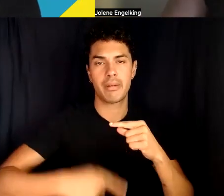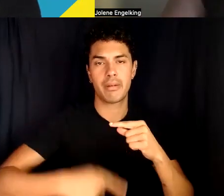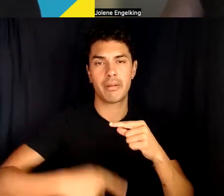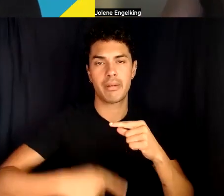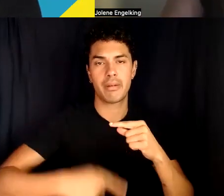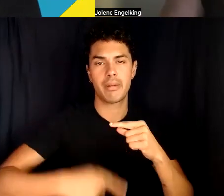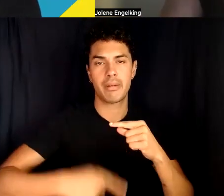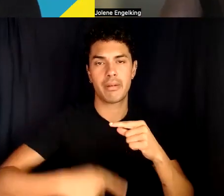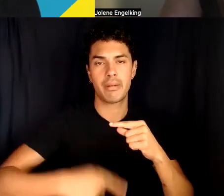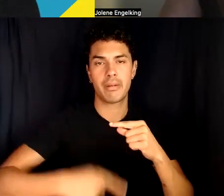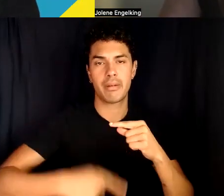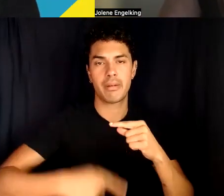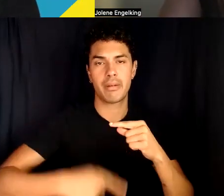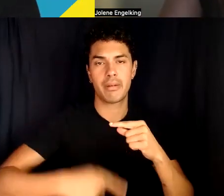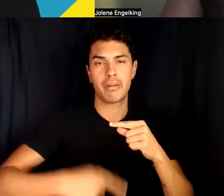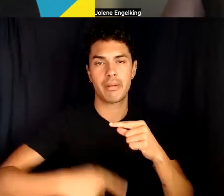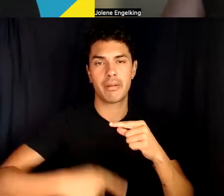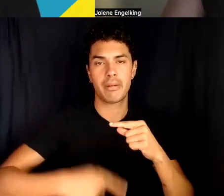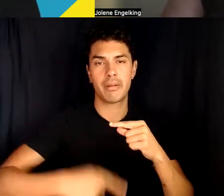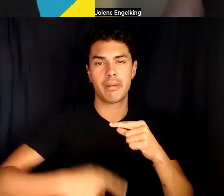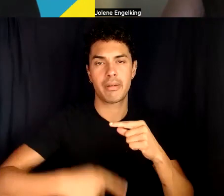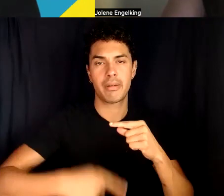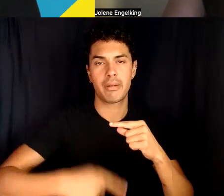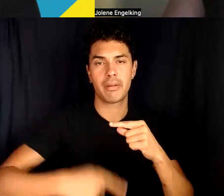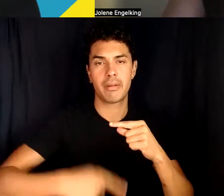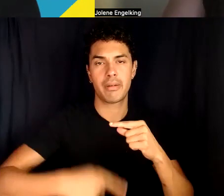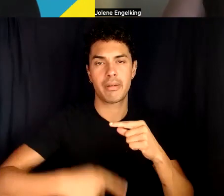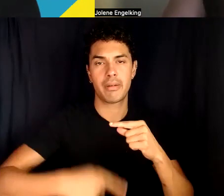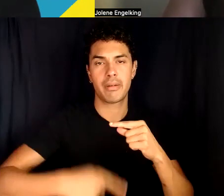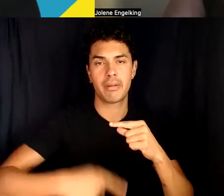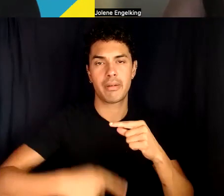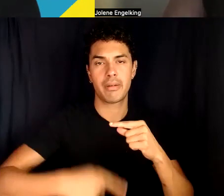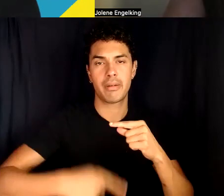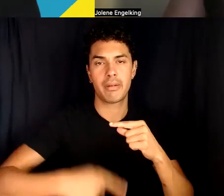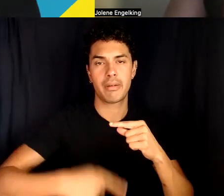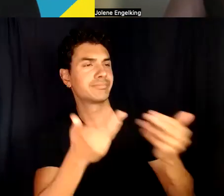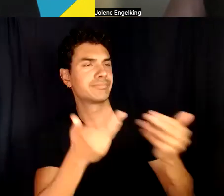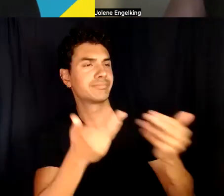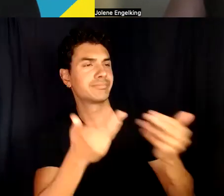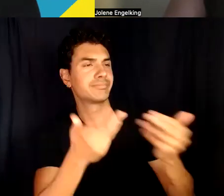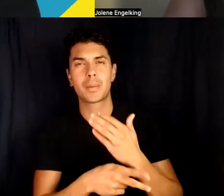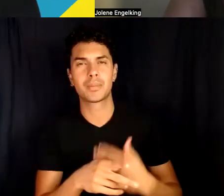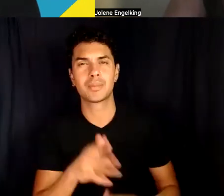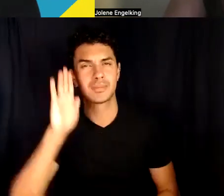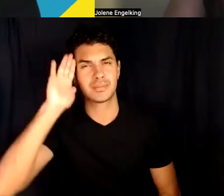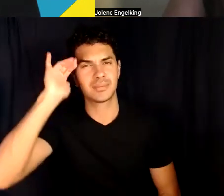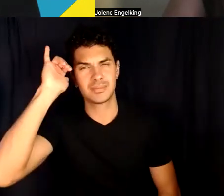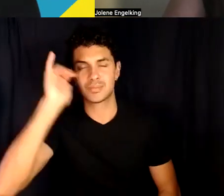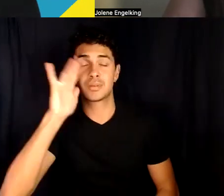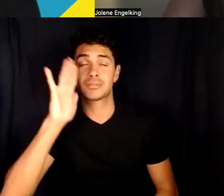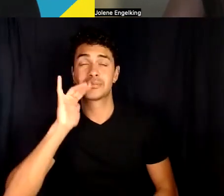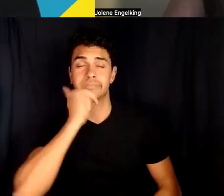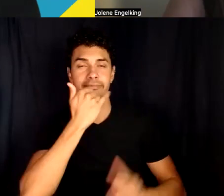to do things. I've also been in meetings where, you know, there's, I've seen it so often where there's a Native advocate who is fiery